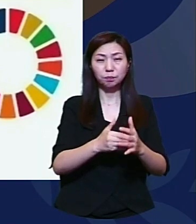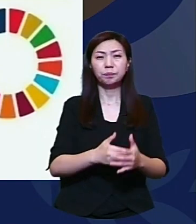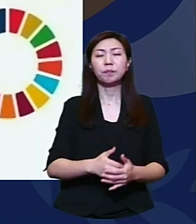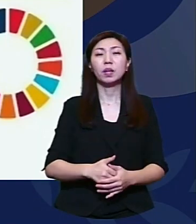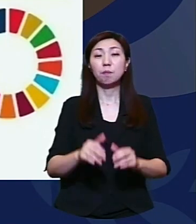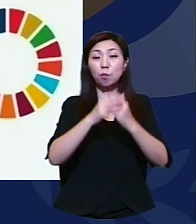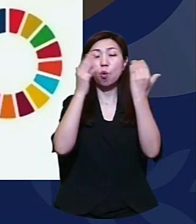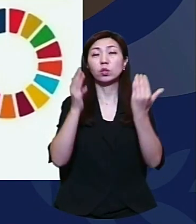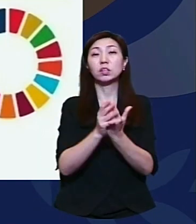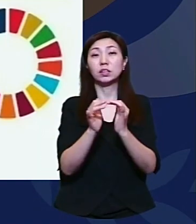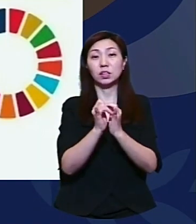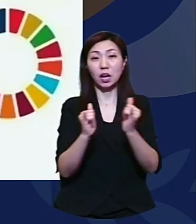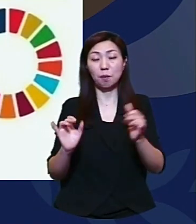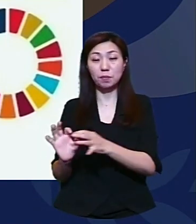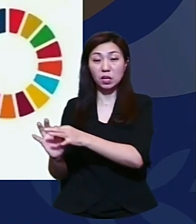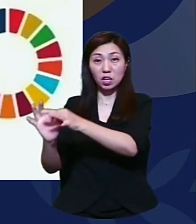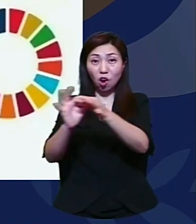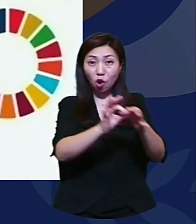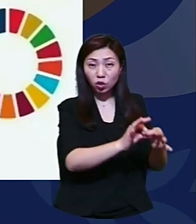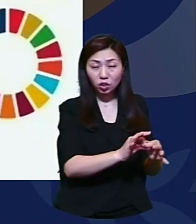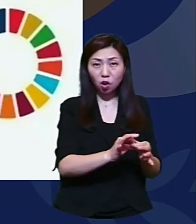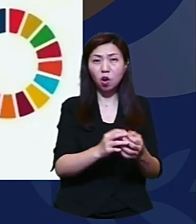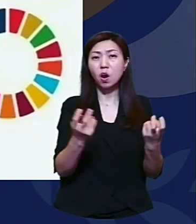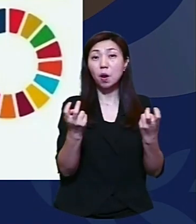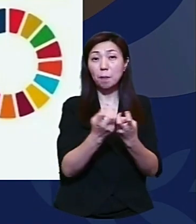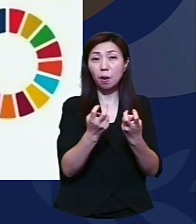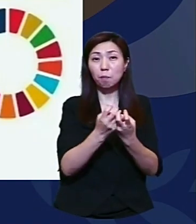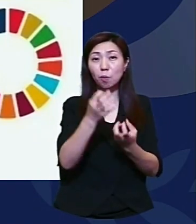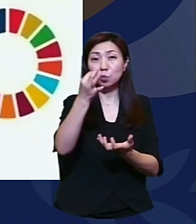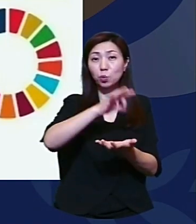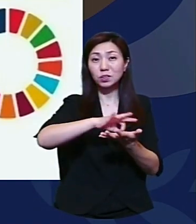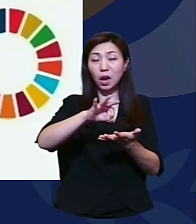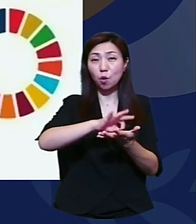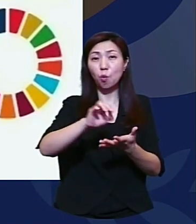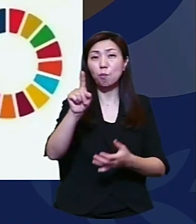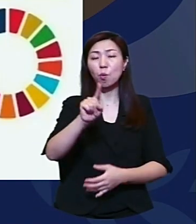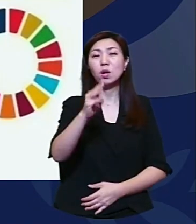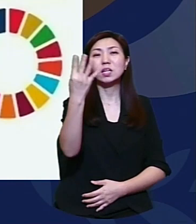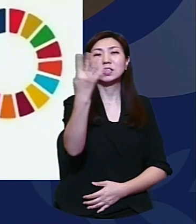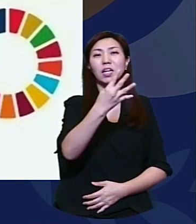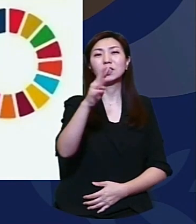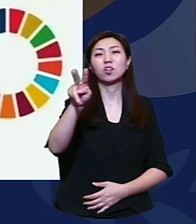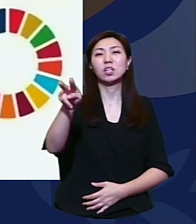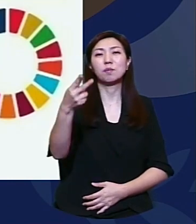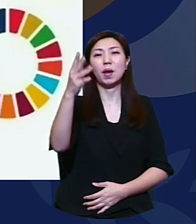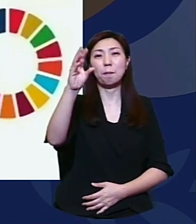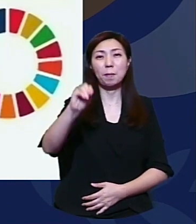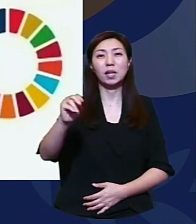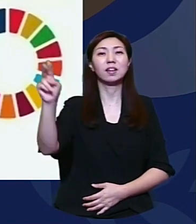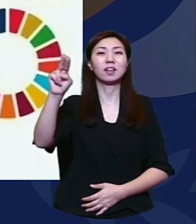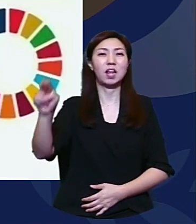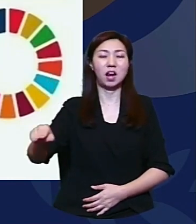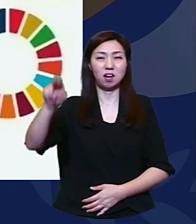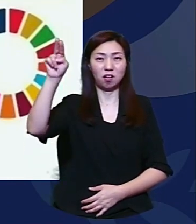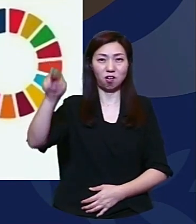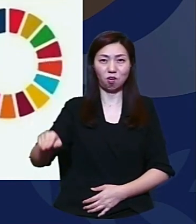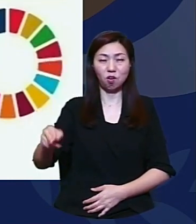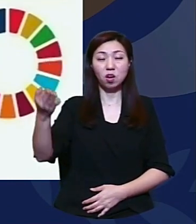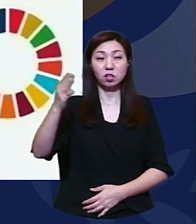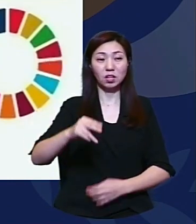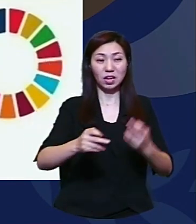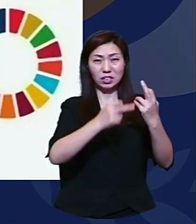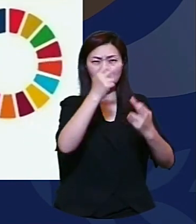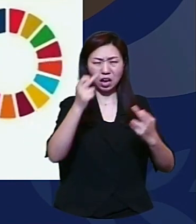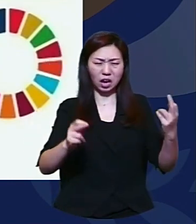geographical hurdles like mountainous terrain or extreme climate conditions stretch the physical capacities of